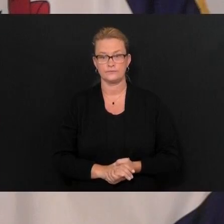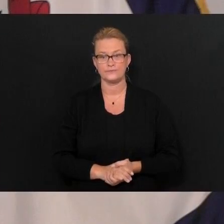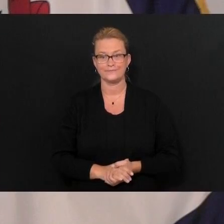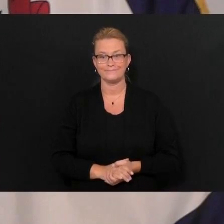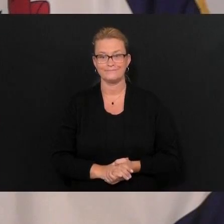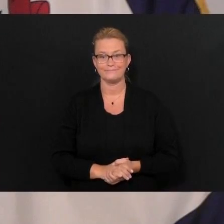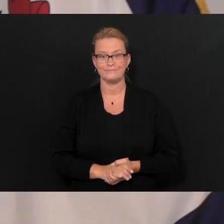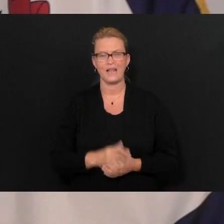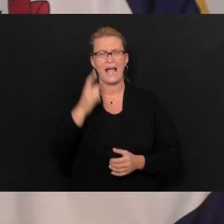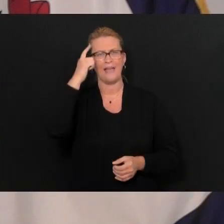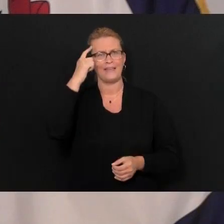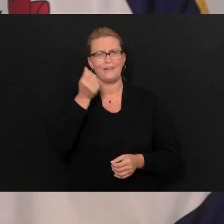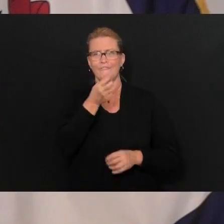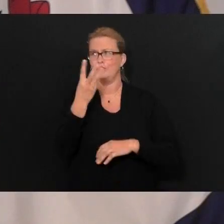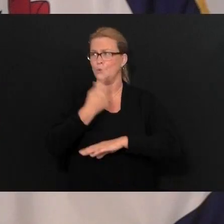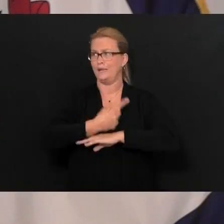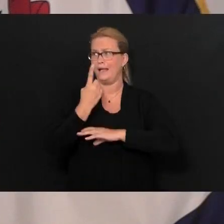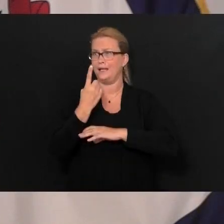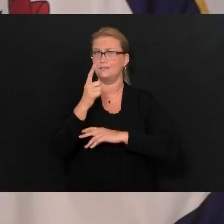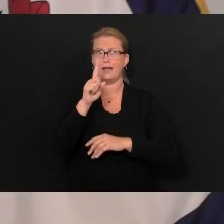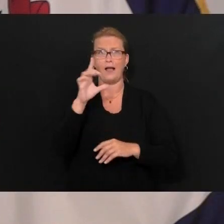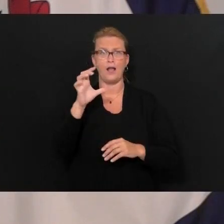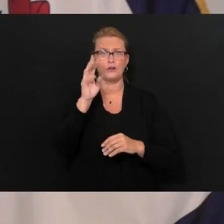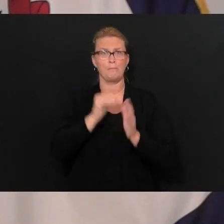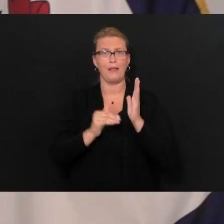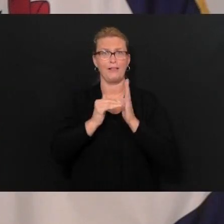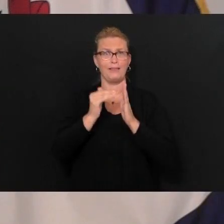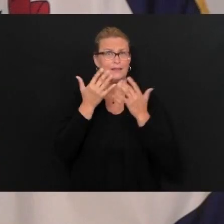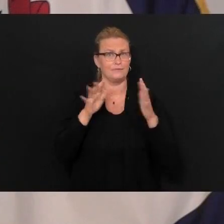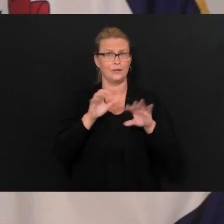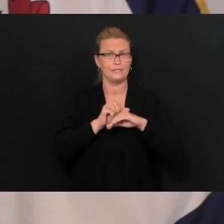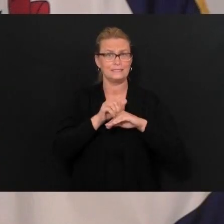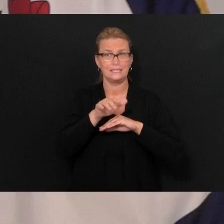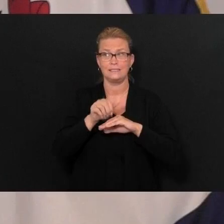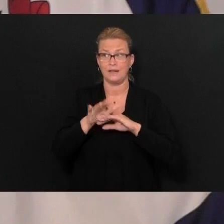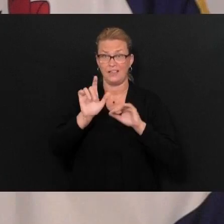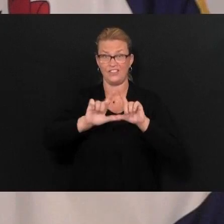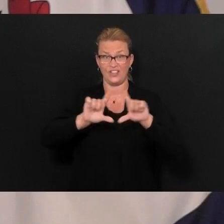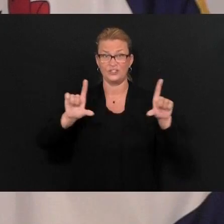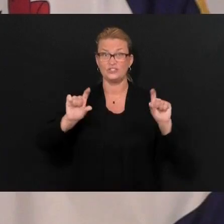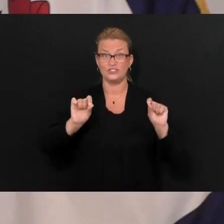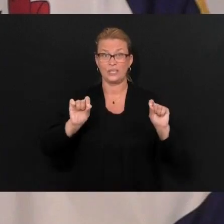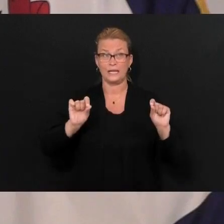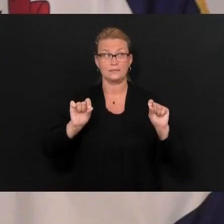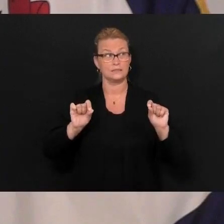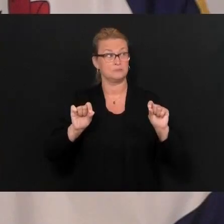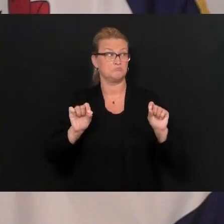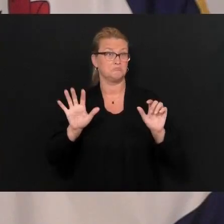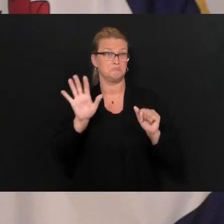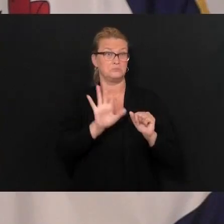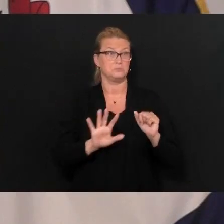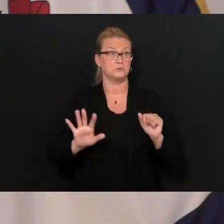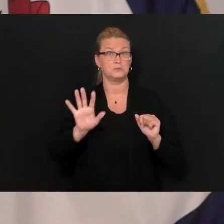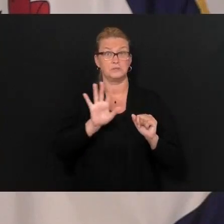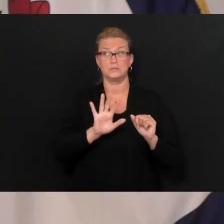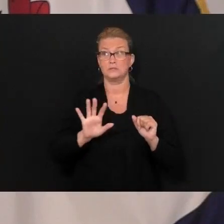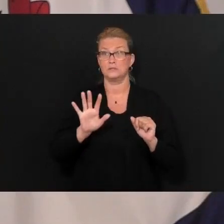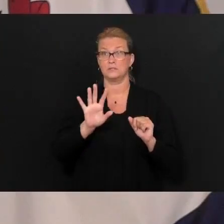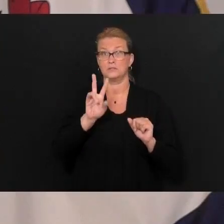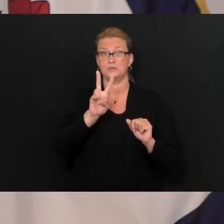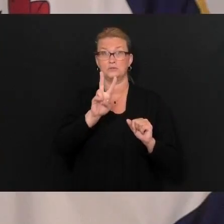another 100 million went, and those checks, I think, carried with them, a sum total of